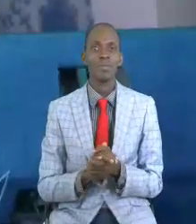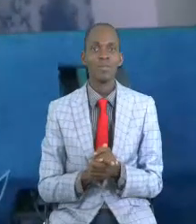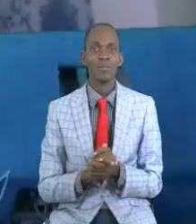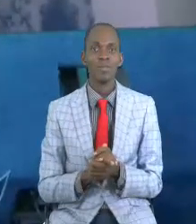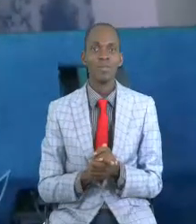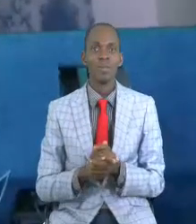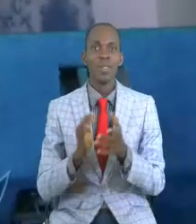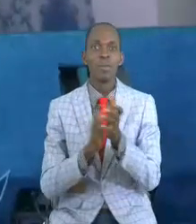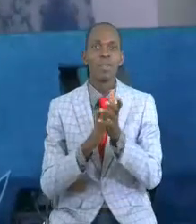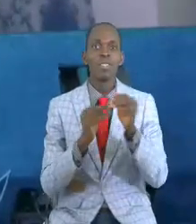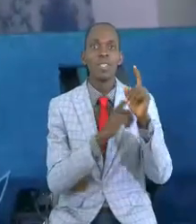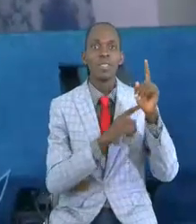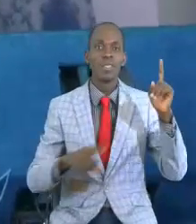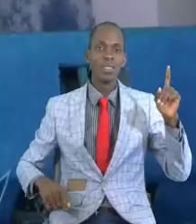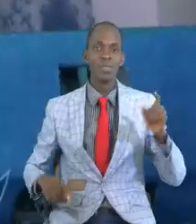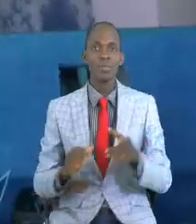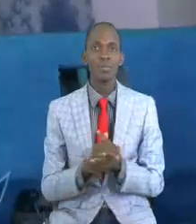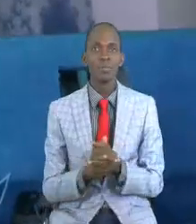Praise the Lord.